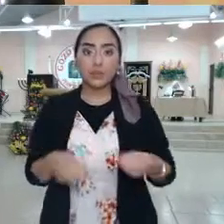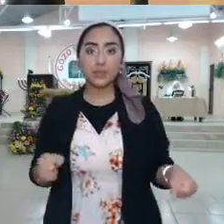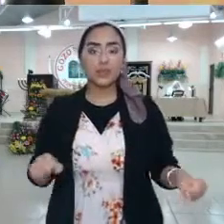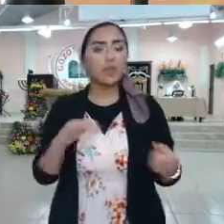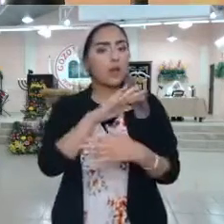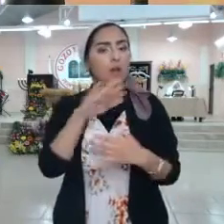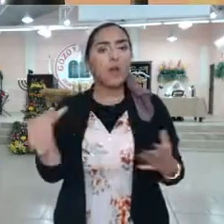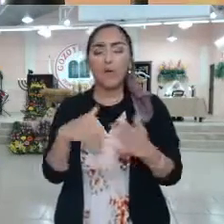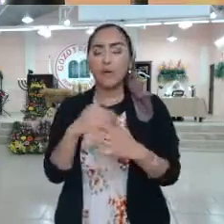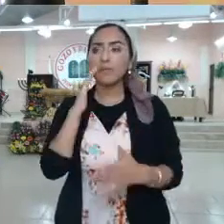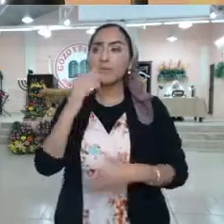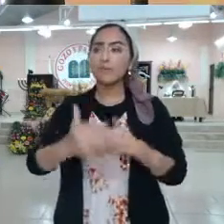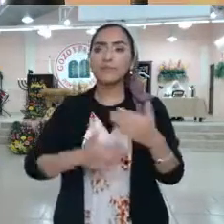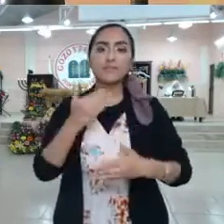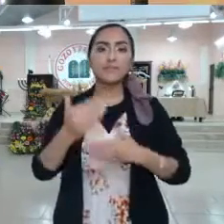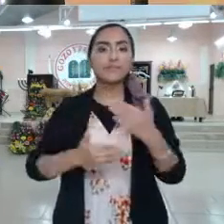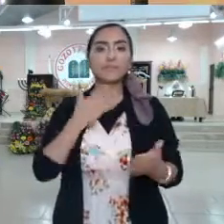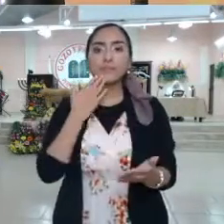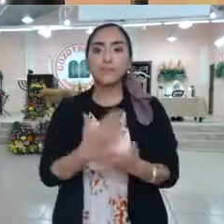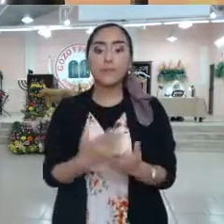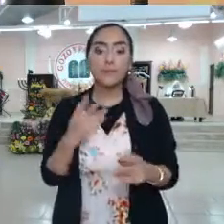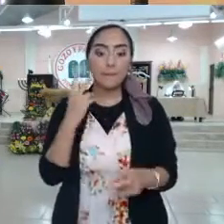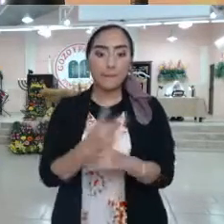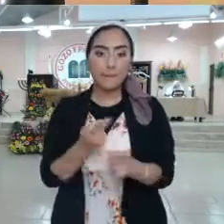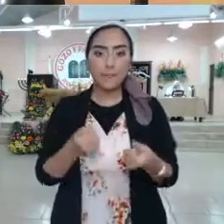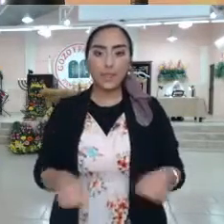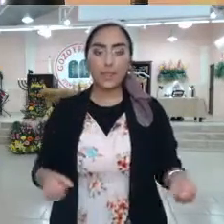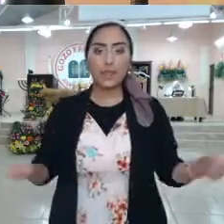Keeping the Torah, everything will go well.